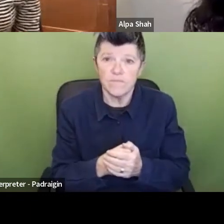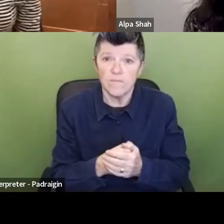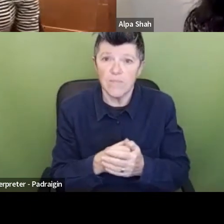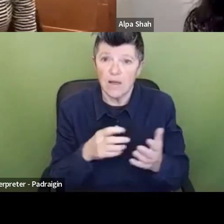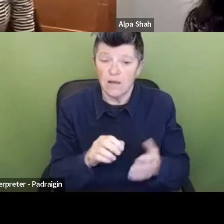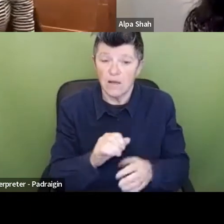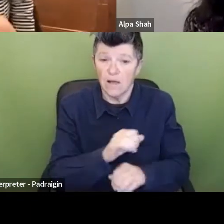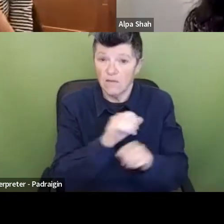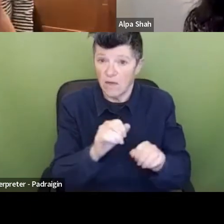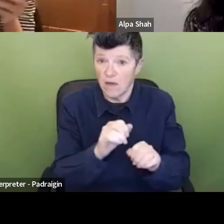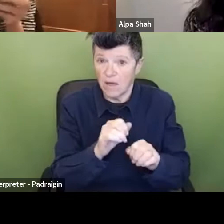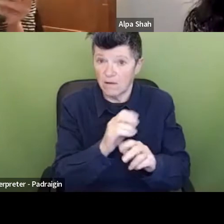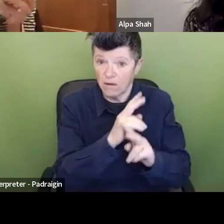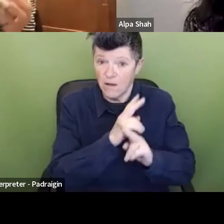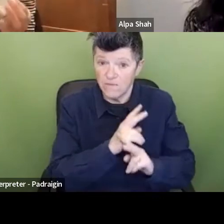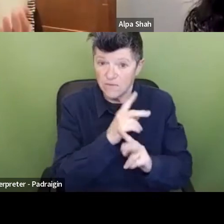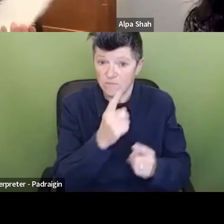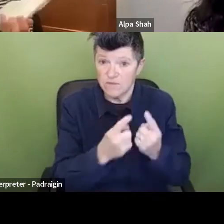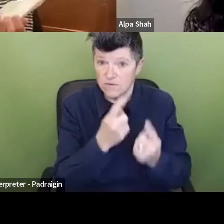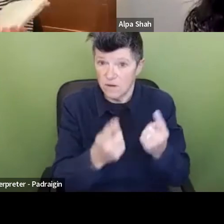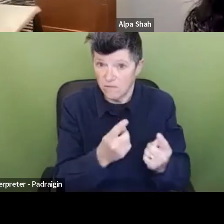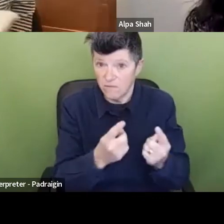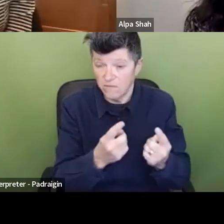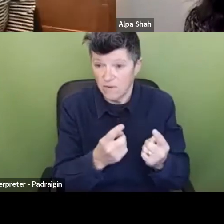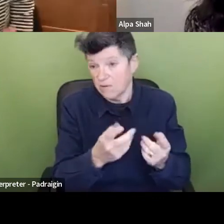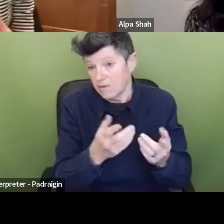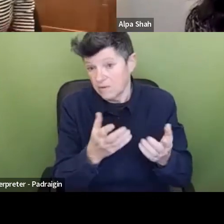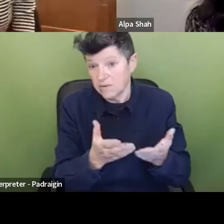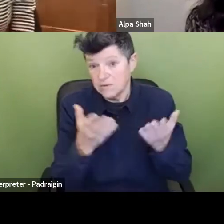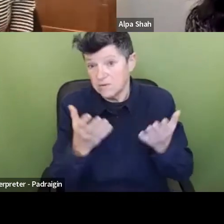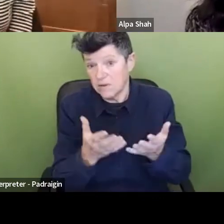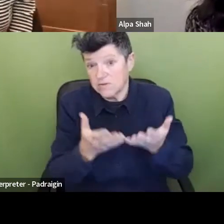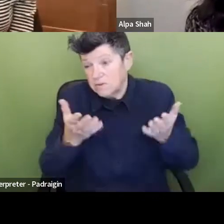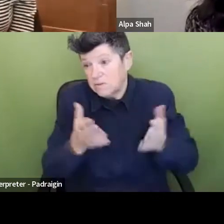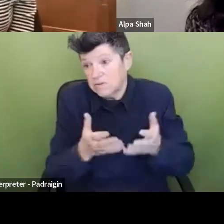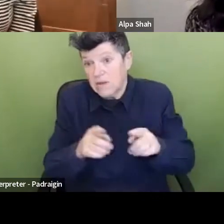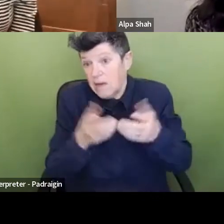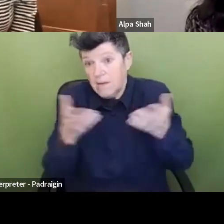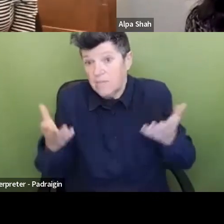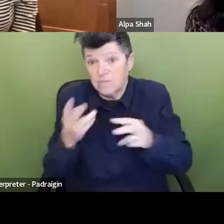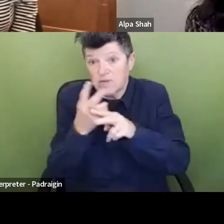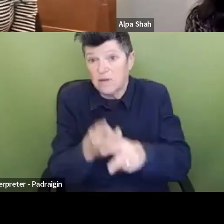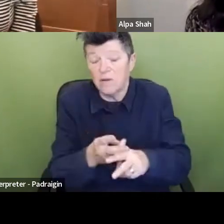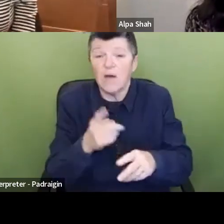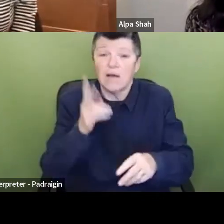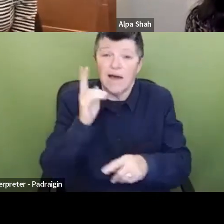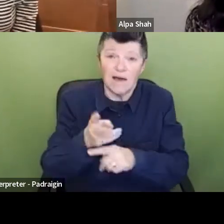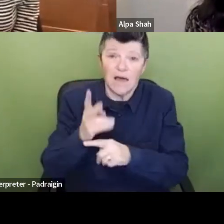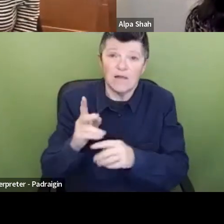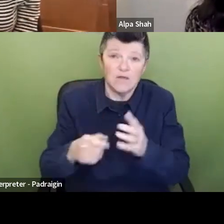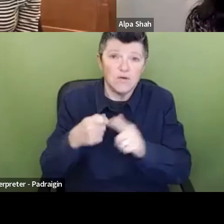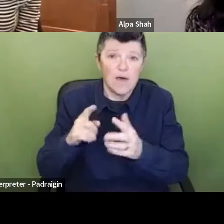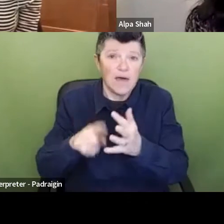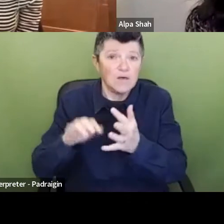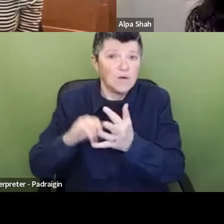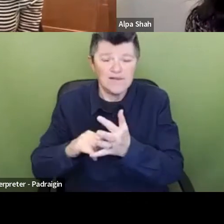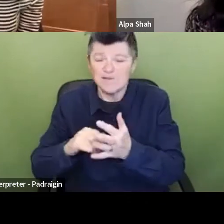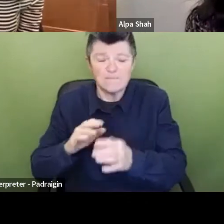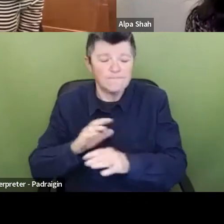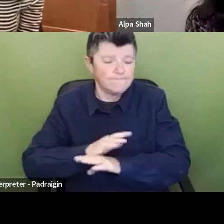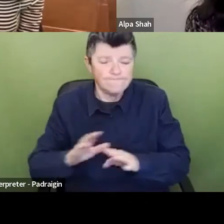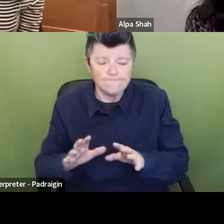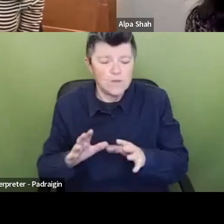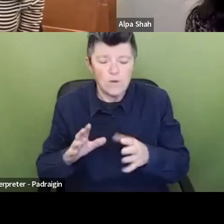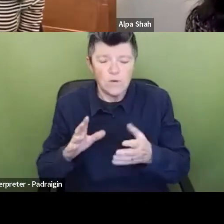themselves as much as they are being taken care of. But again, the UK and the US have not adopted this. So actually,